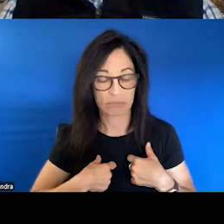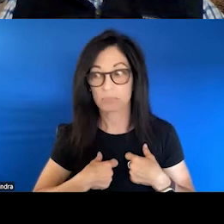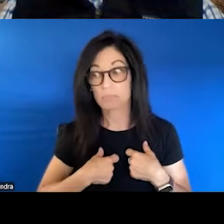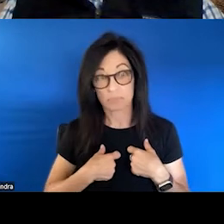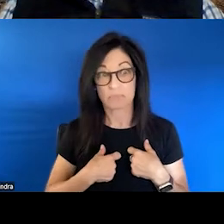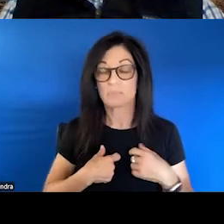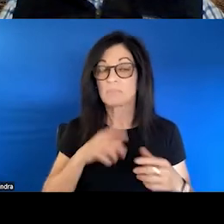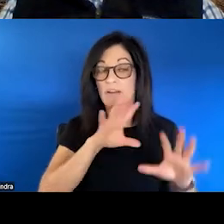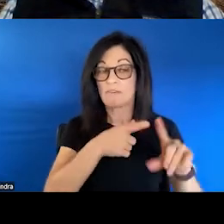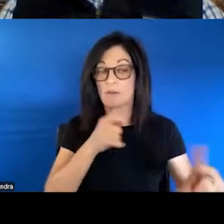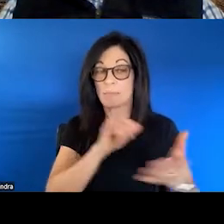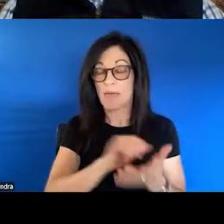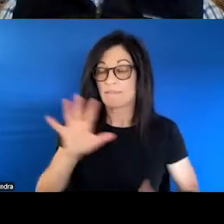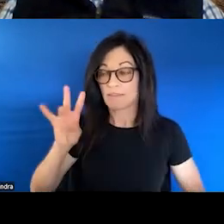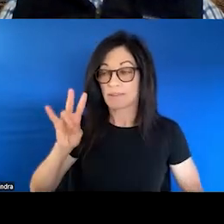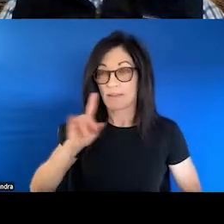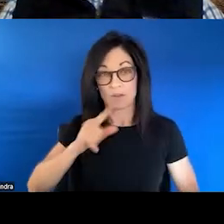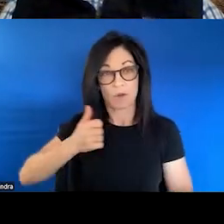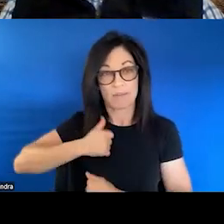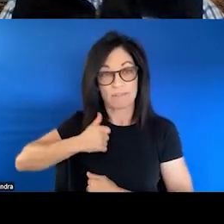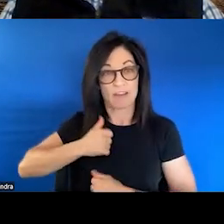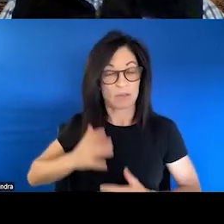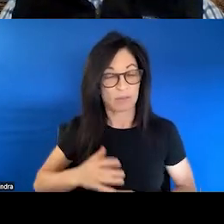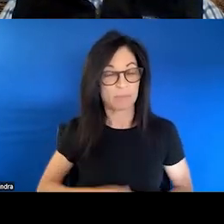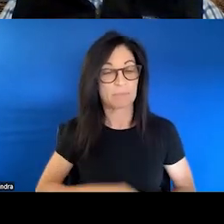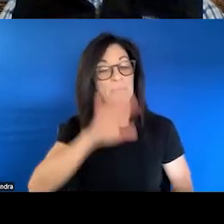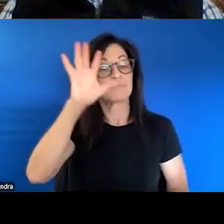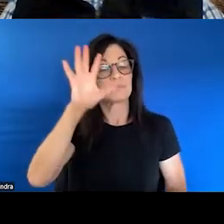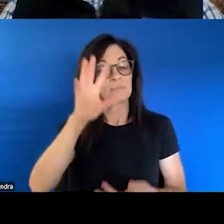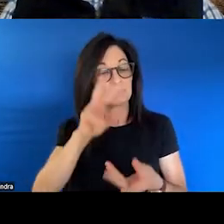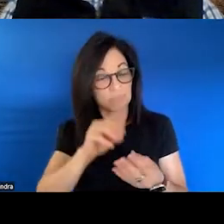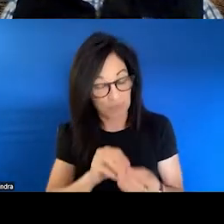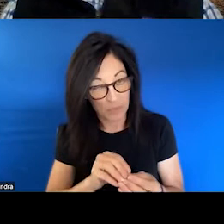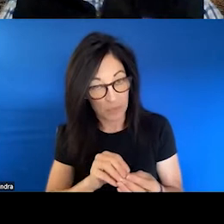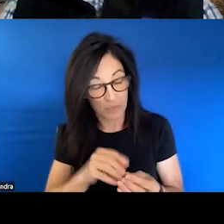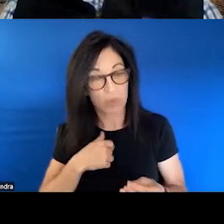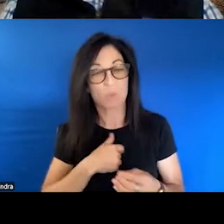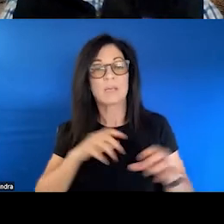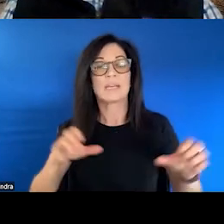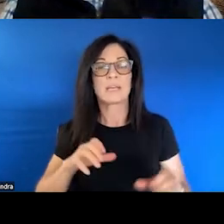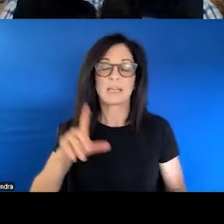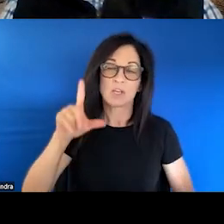57 identified as veterans, and in total, we completed